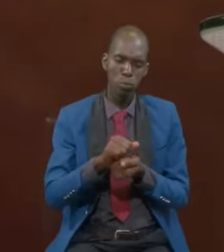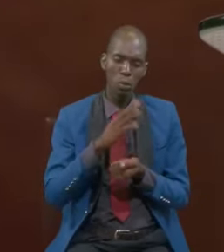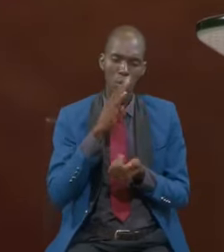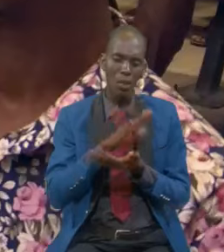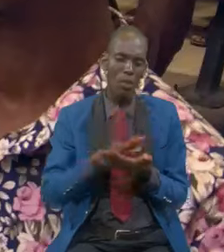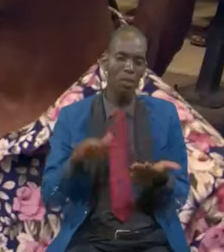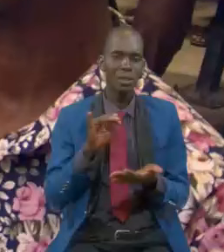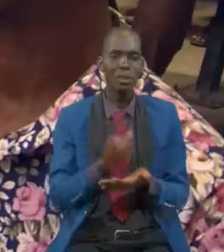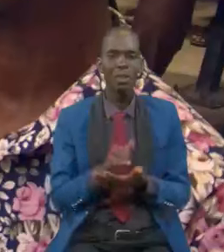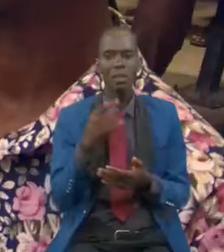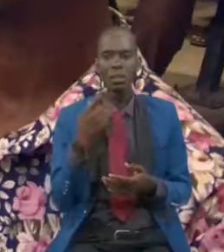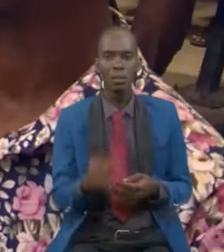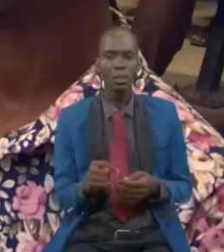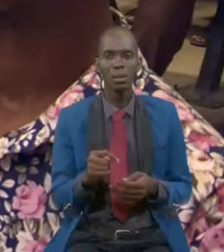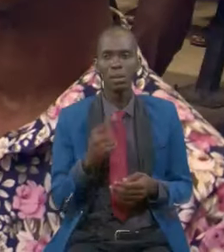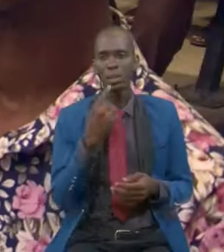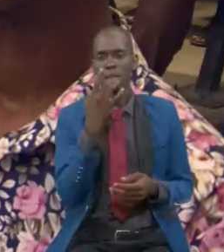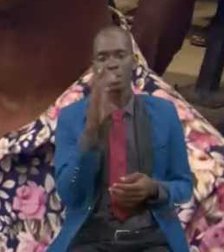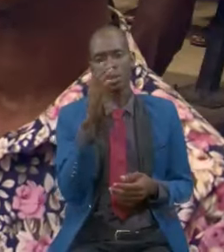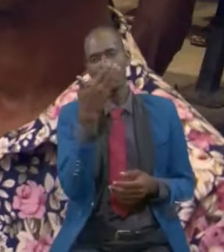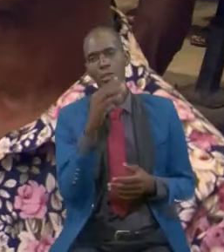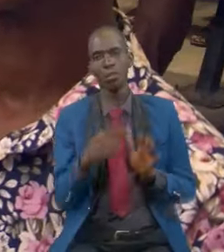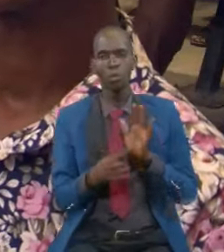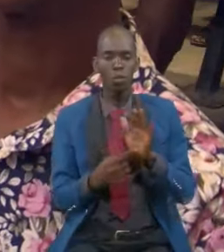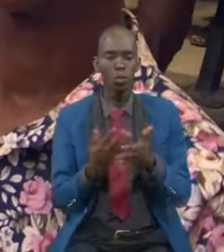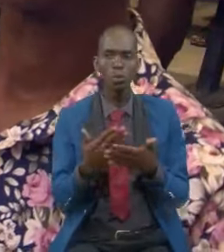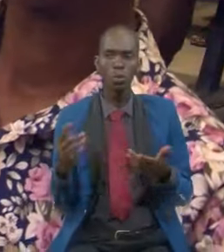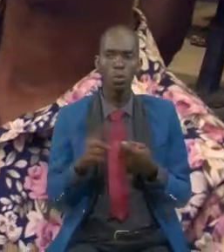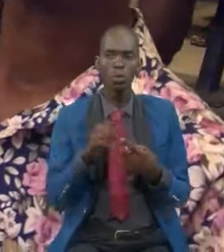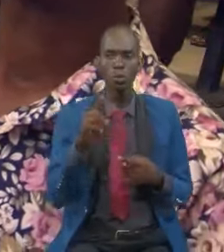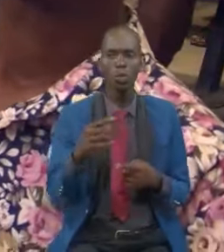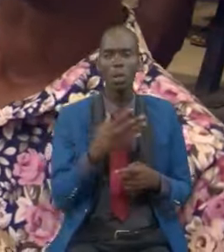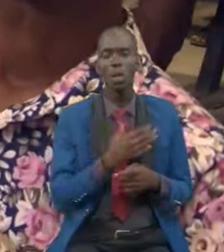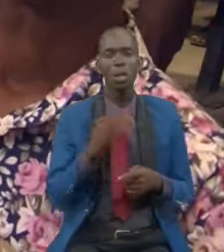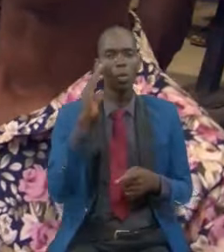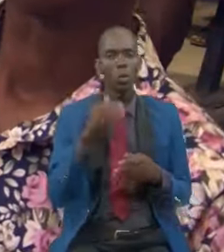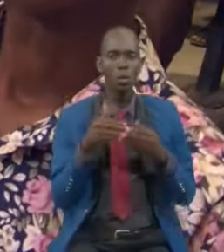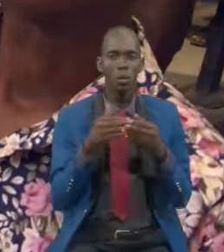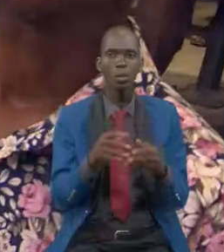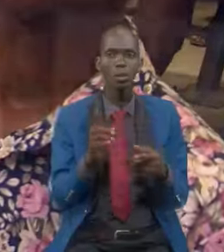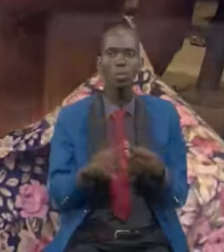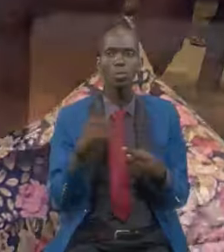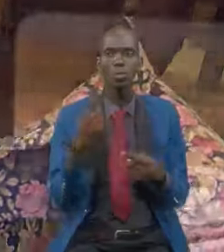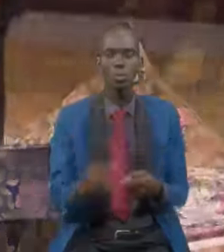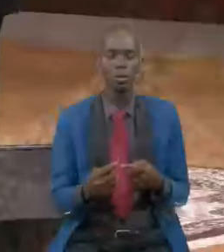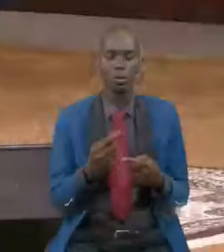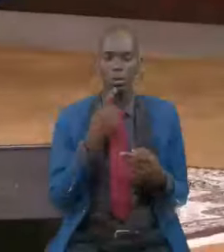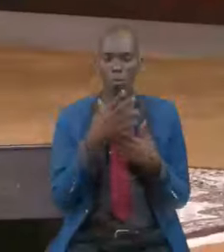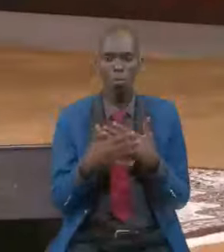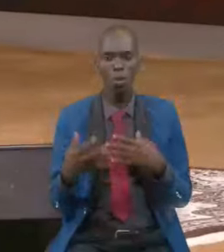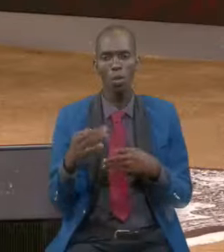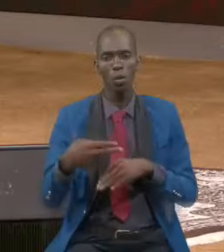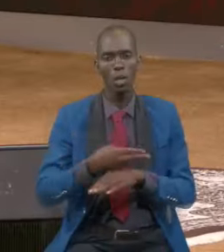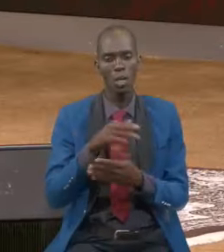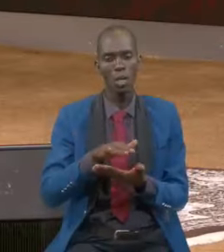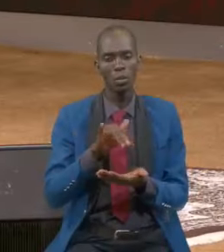mirror revealing something to you will lead you to the fountain of the blood of the Lamb that cleanses